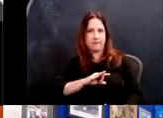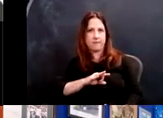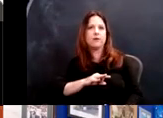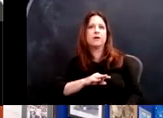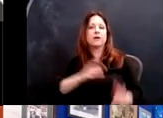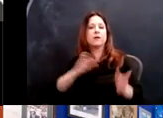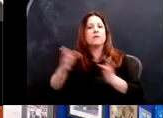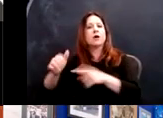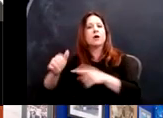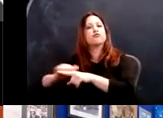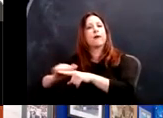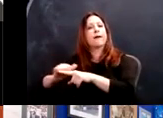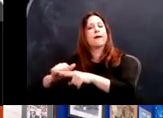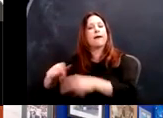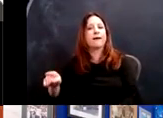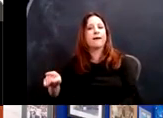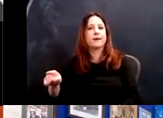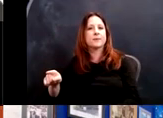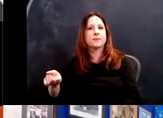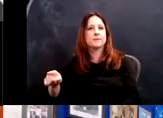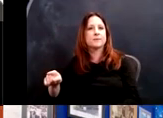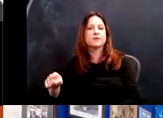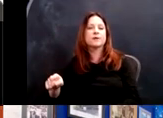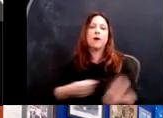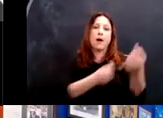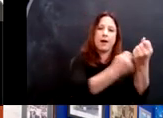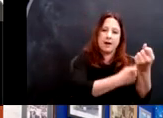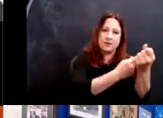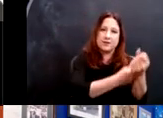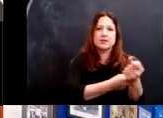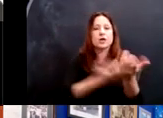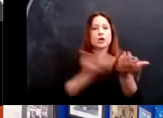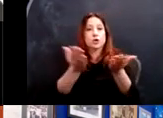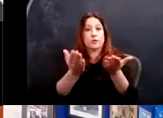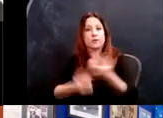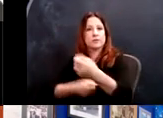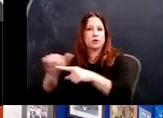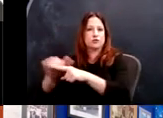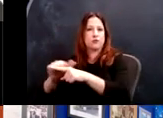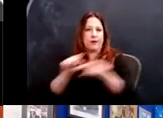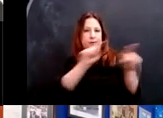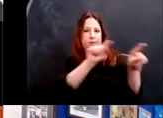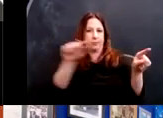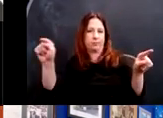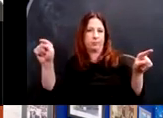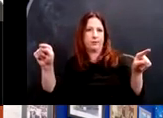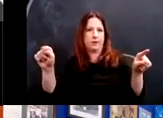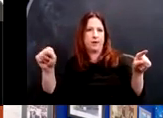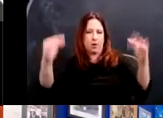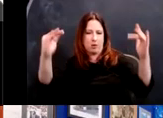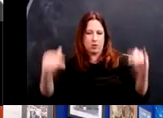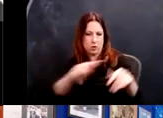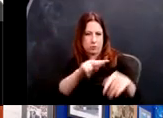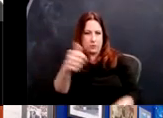then training. So we have advocacy, services, and training. And you can read the other bullets out in there,